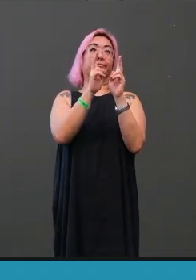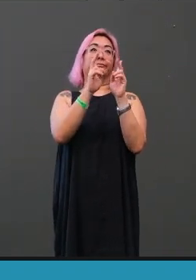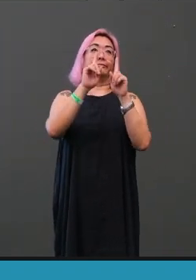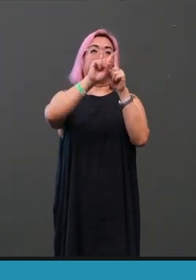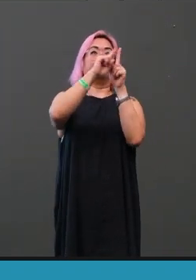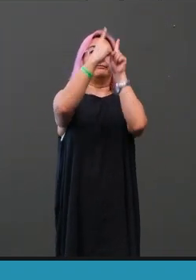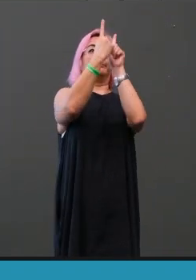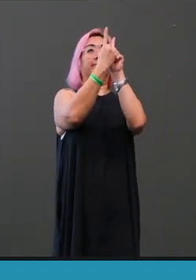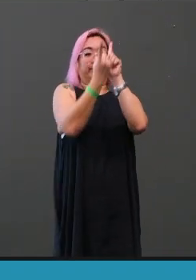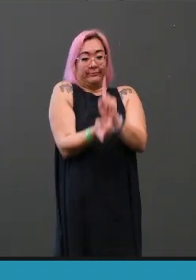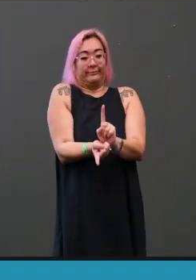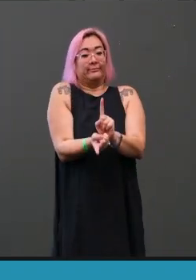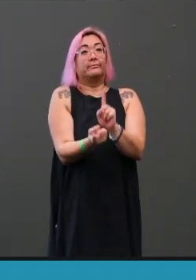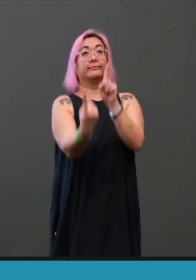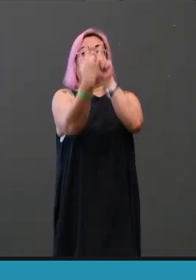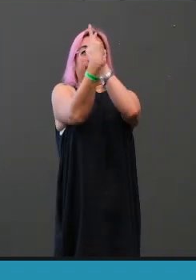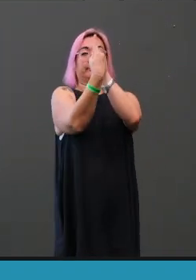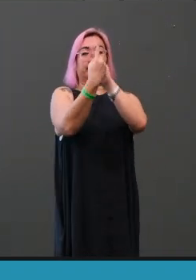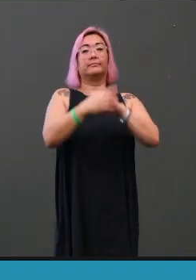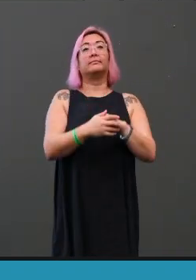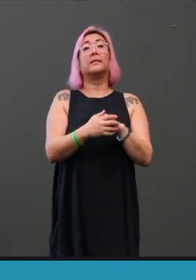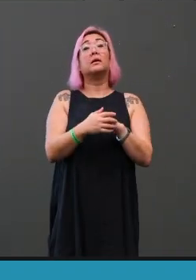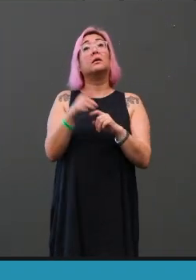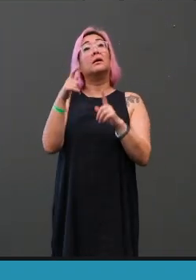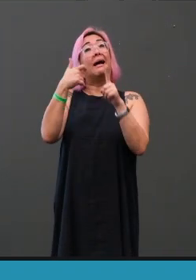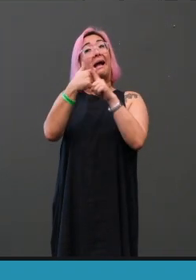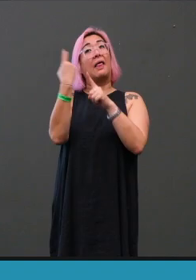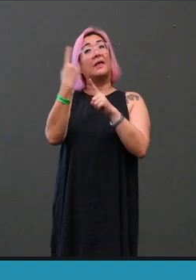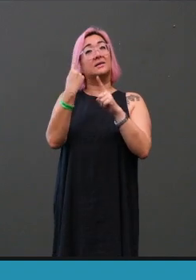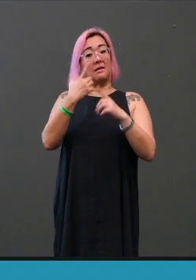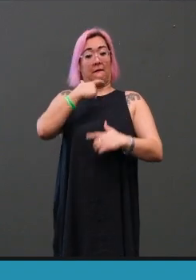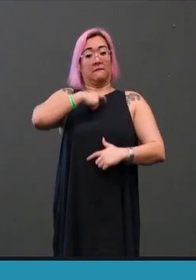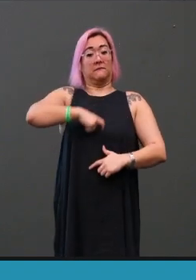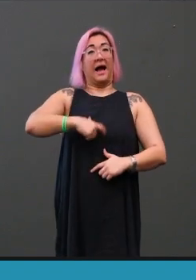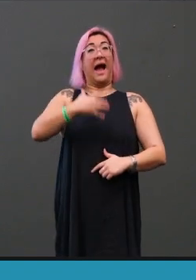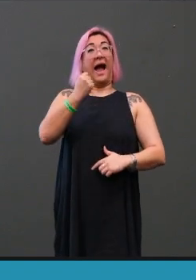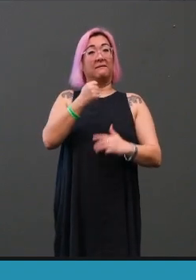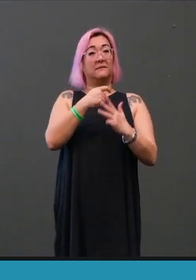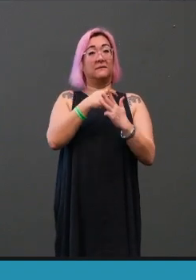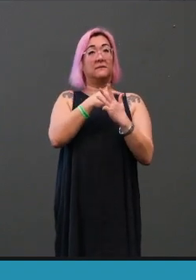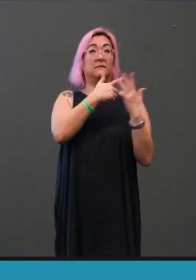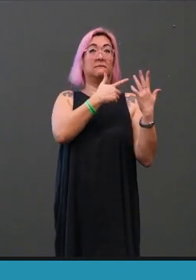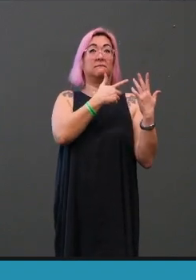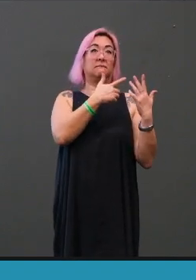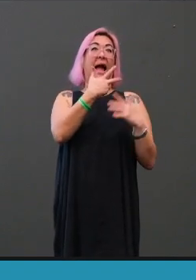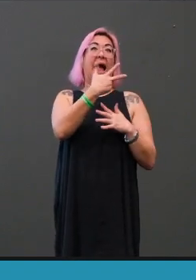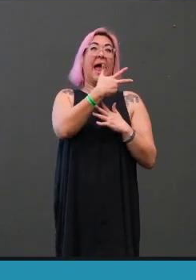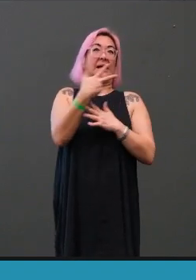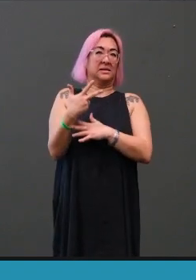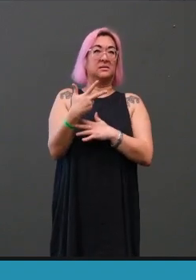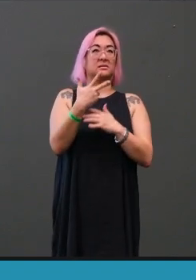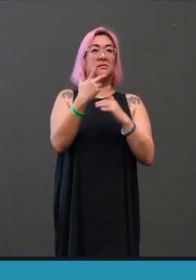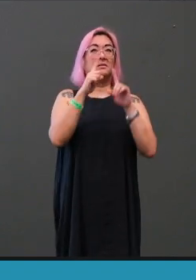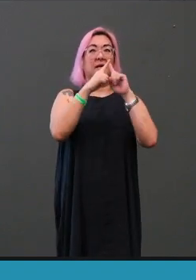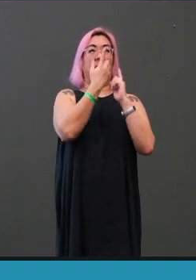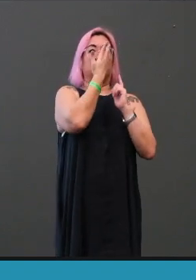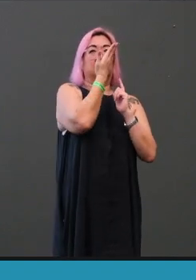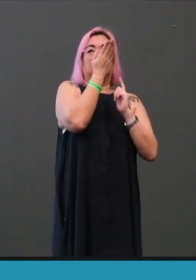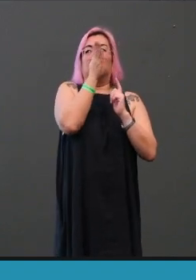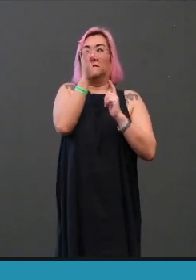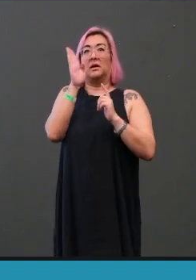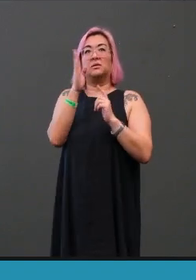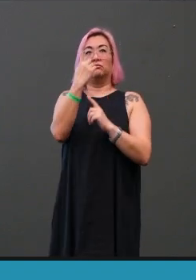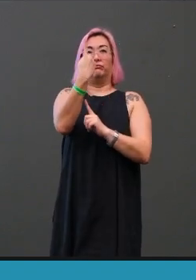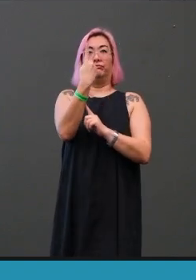northeast, east, southeast, etc. So for a window with facing the camera, we need to flip the north and south direction